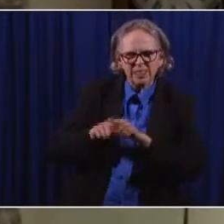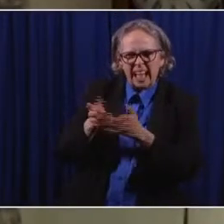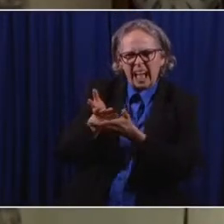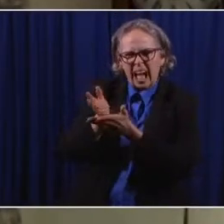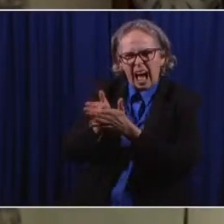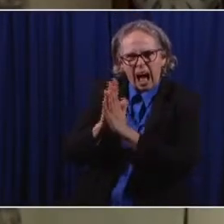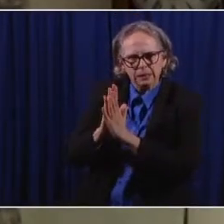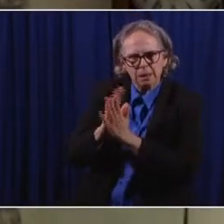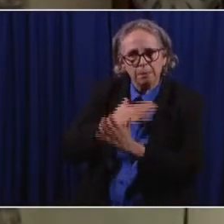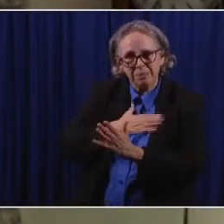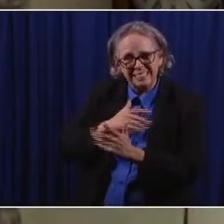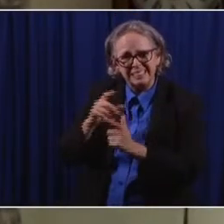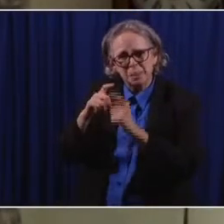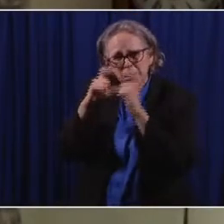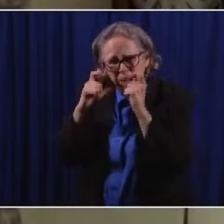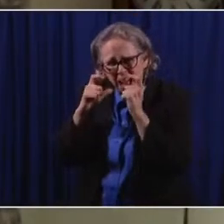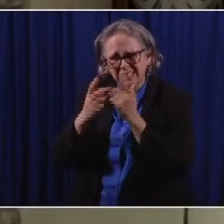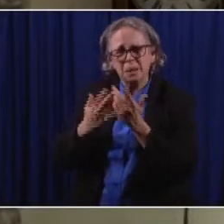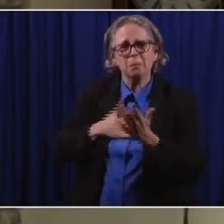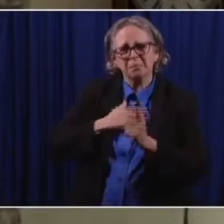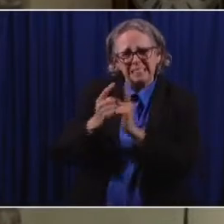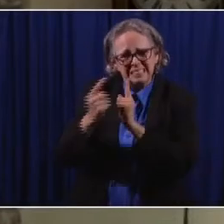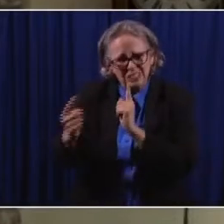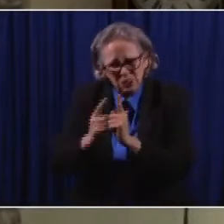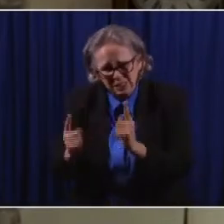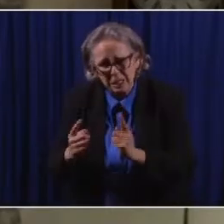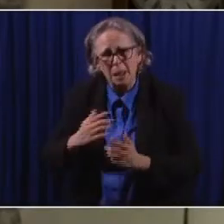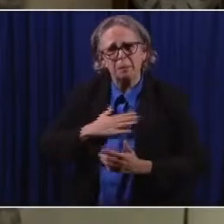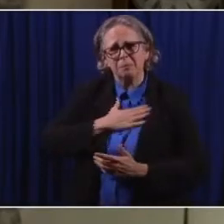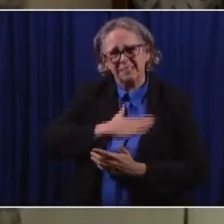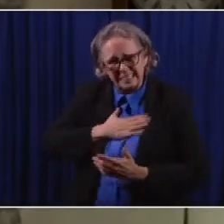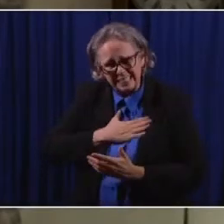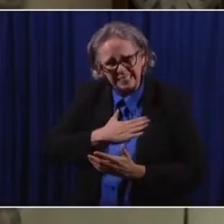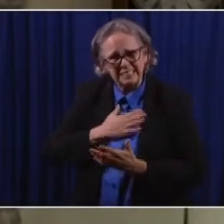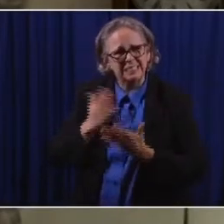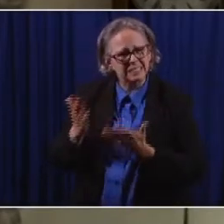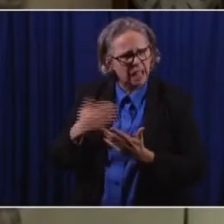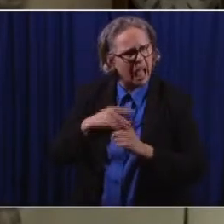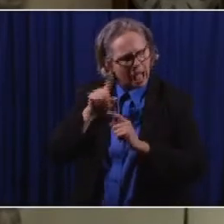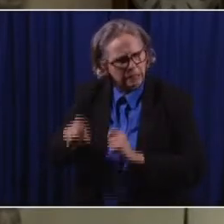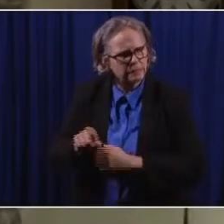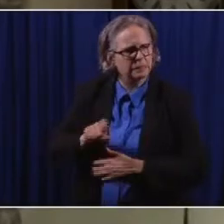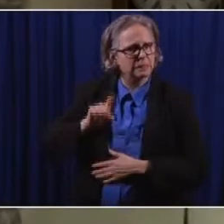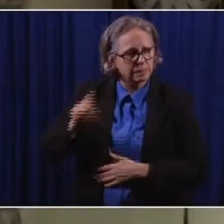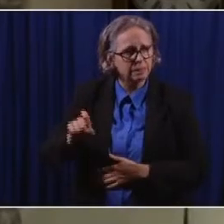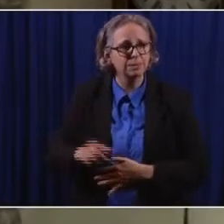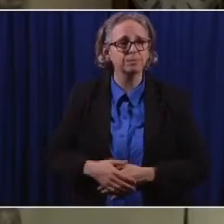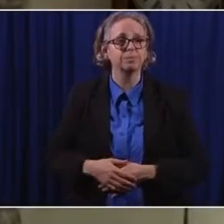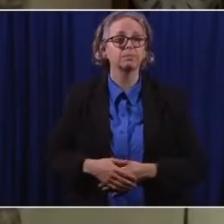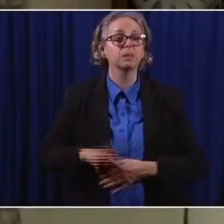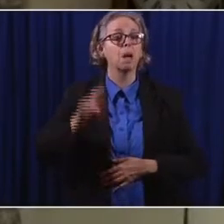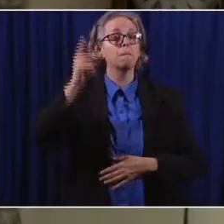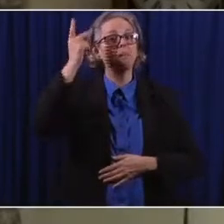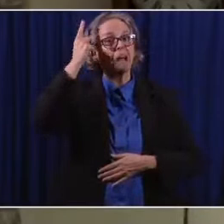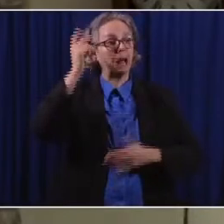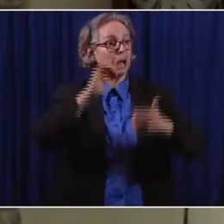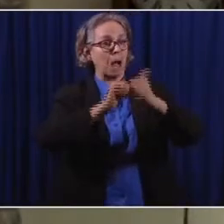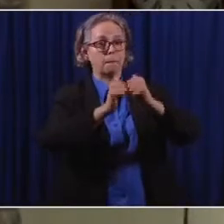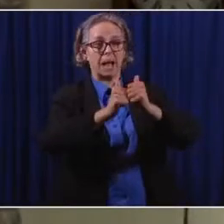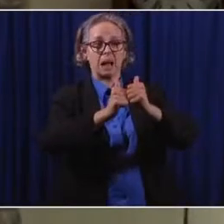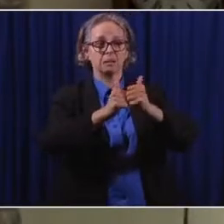distance. And every time we continue to talk about that. Political campaigns, whether it's Joe